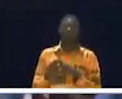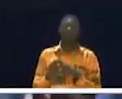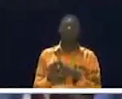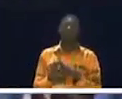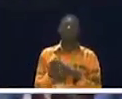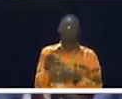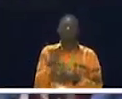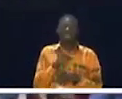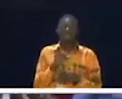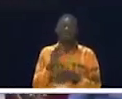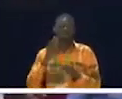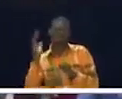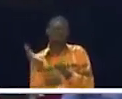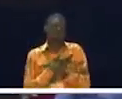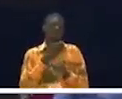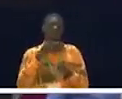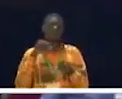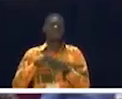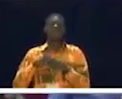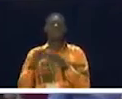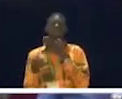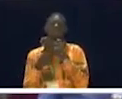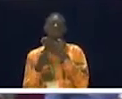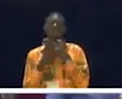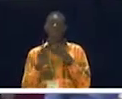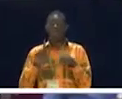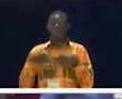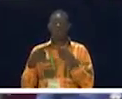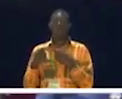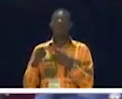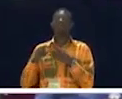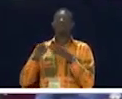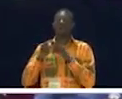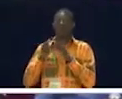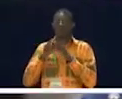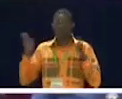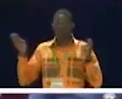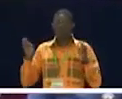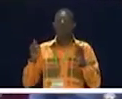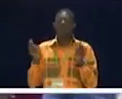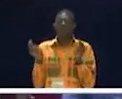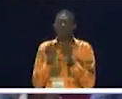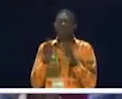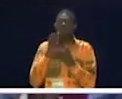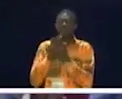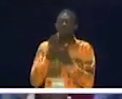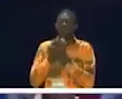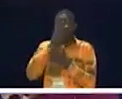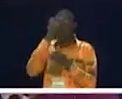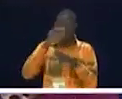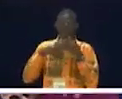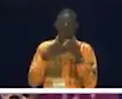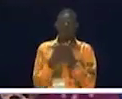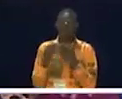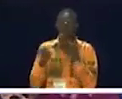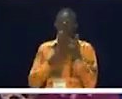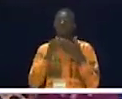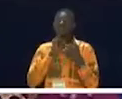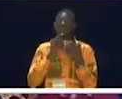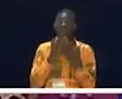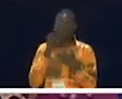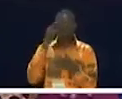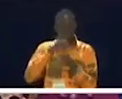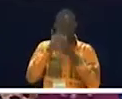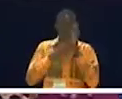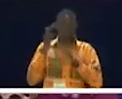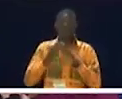They may have sacked you in the commercial bank. Go and apply in microfinance bank because the World Bank is waiting for you. Oh,